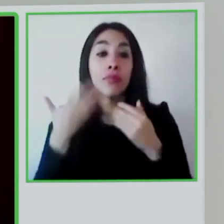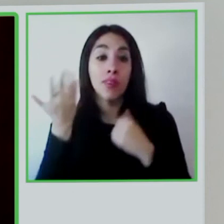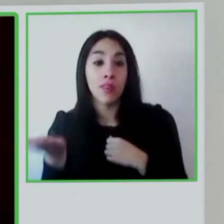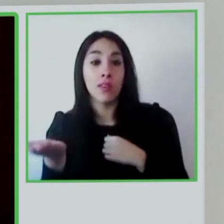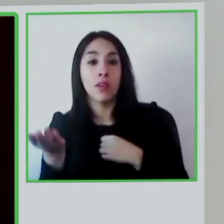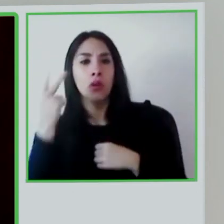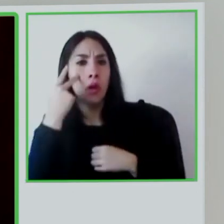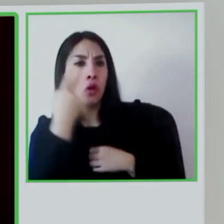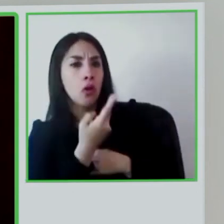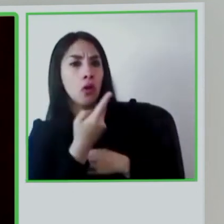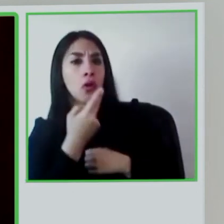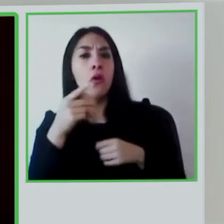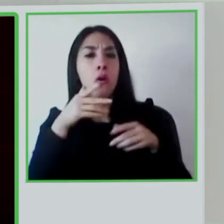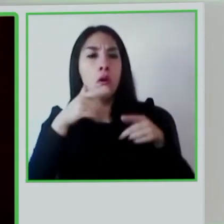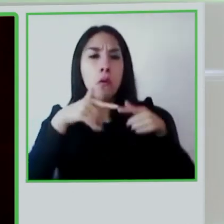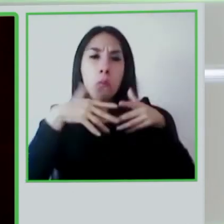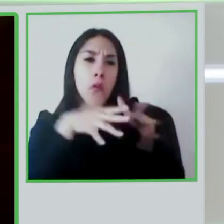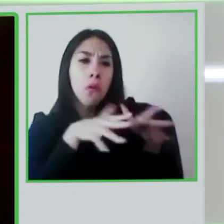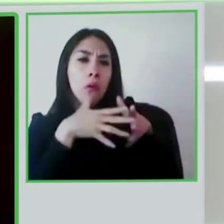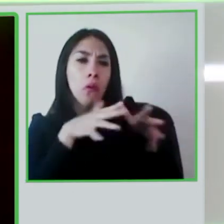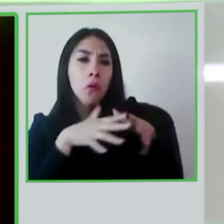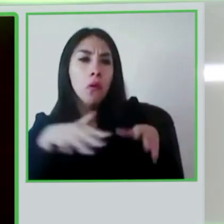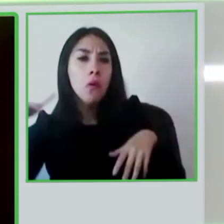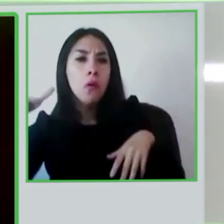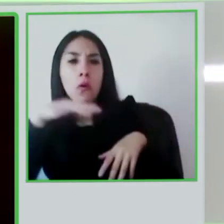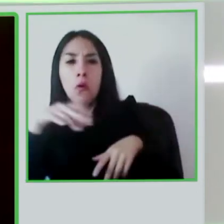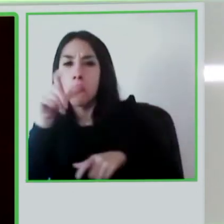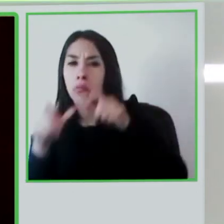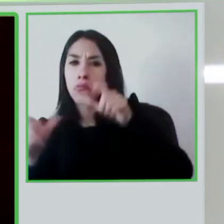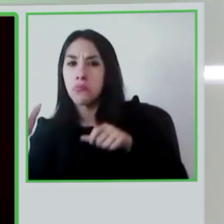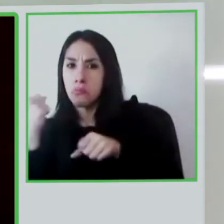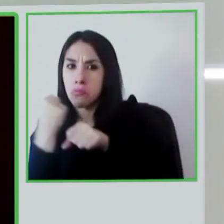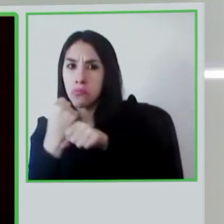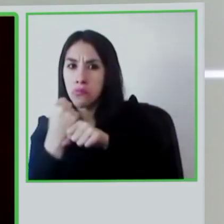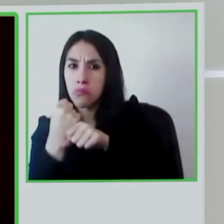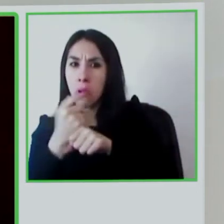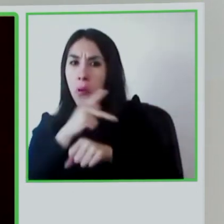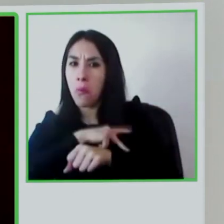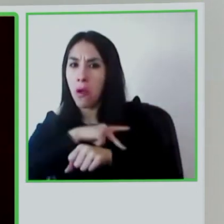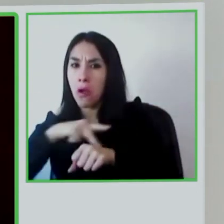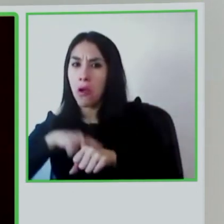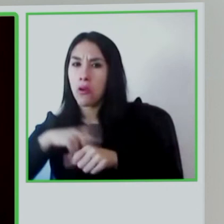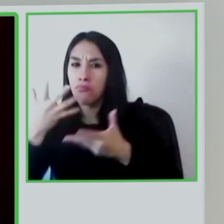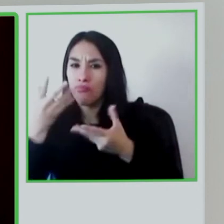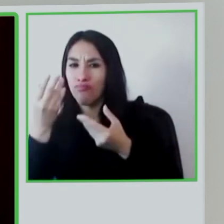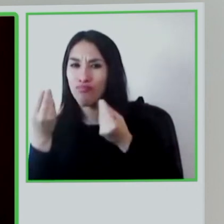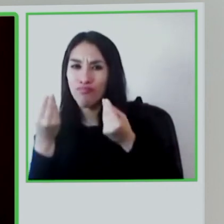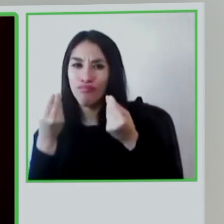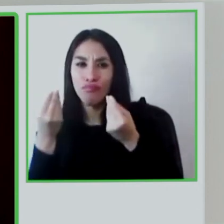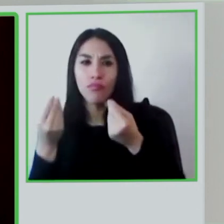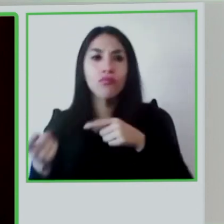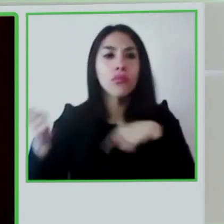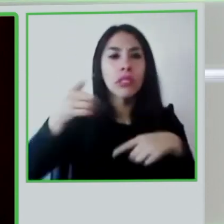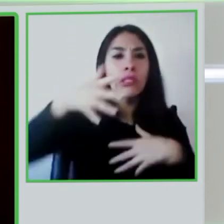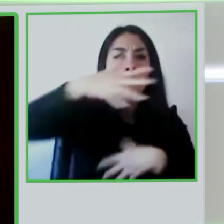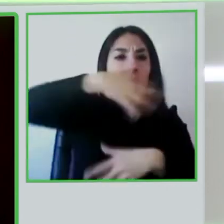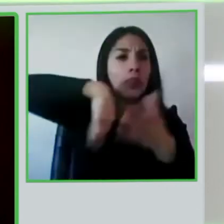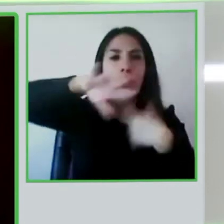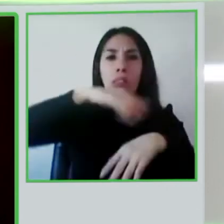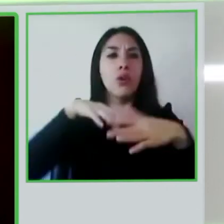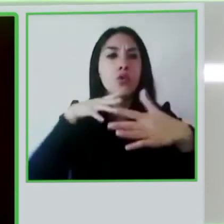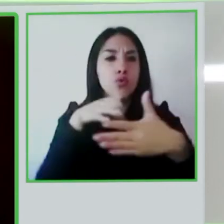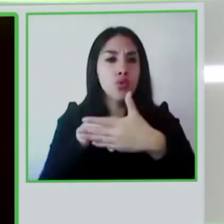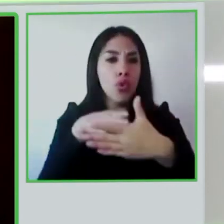also generalizing people that works in the private sector. It's an obstacle for this work to be able to communicate